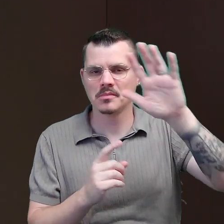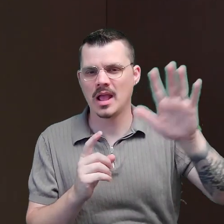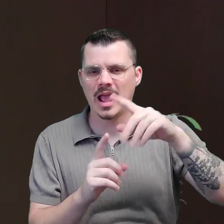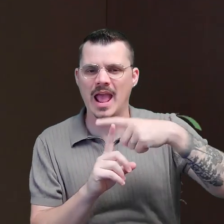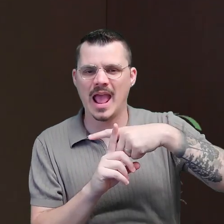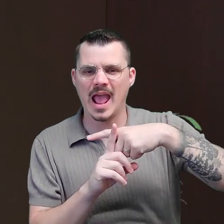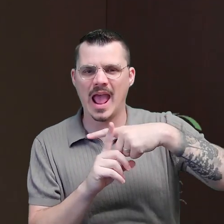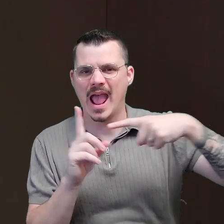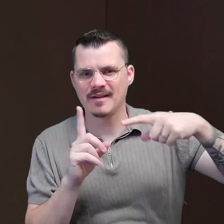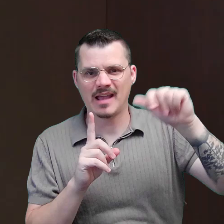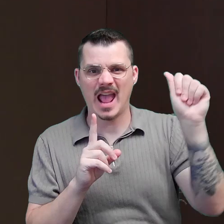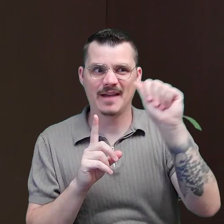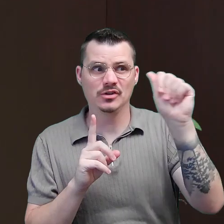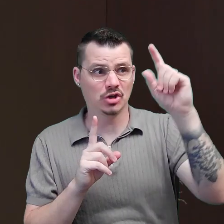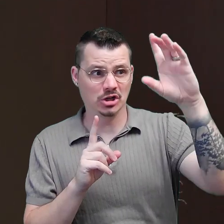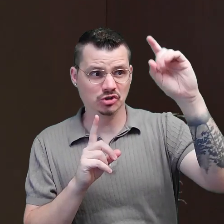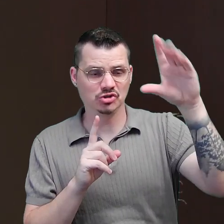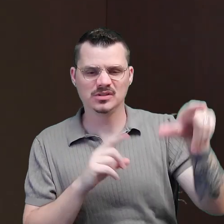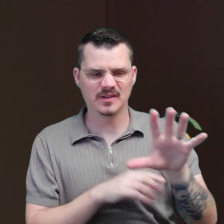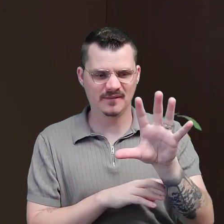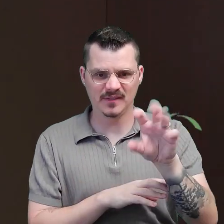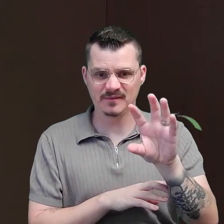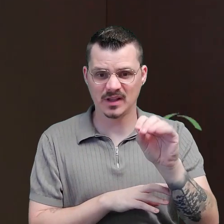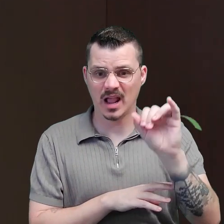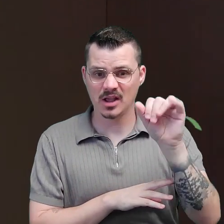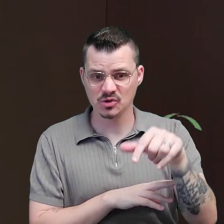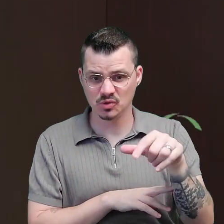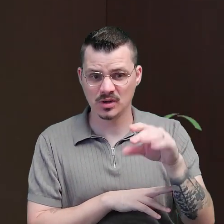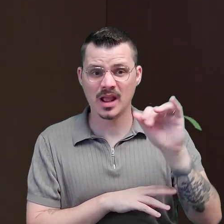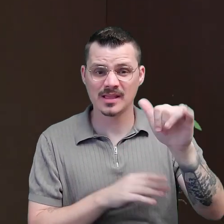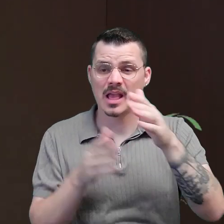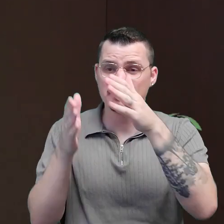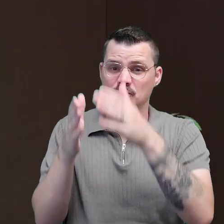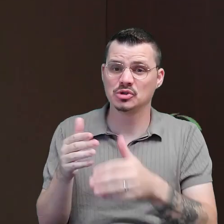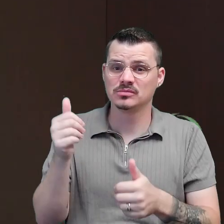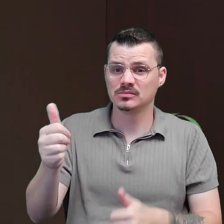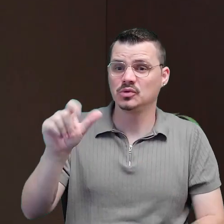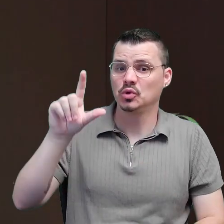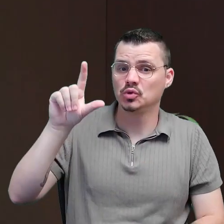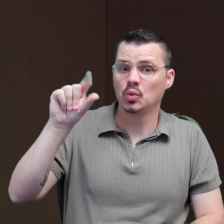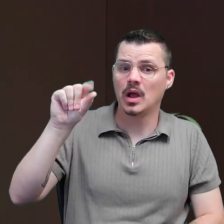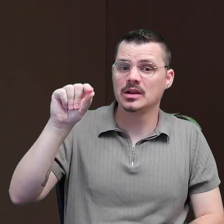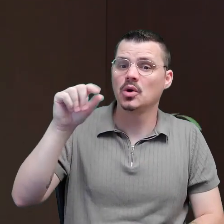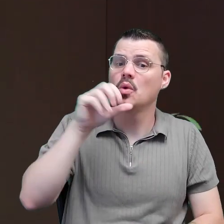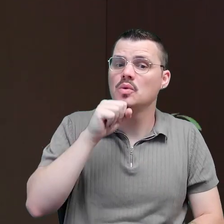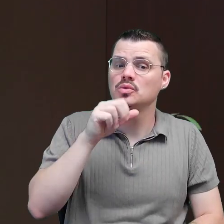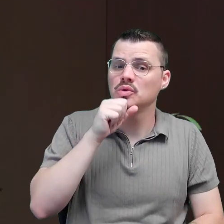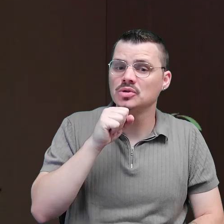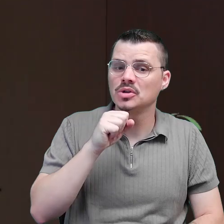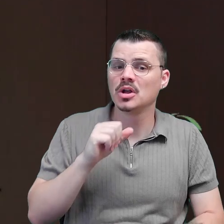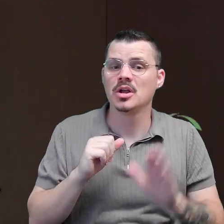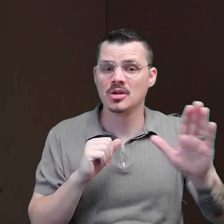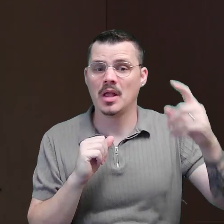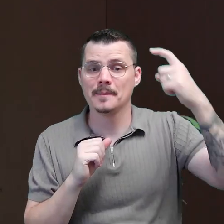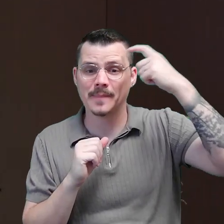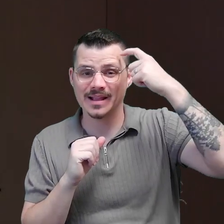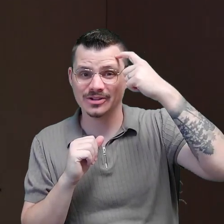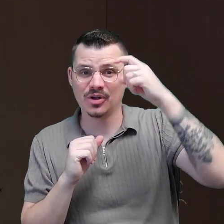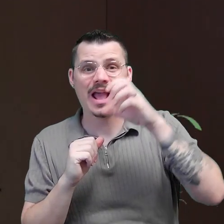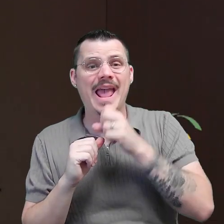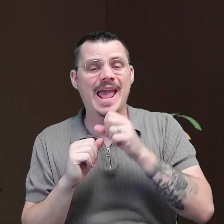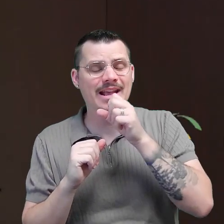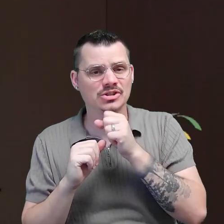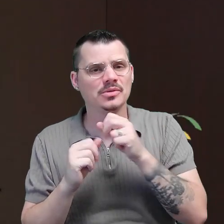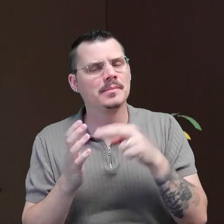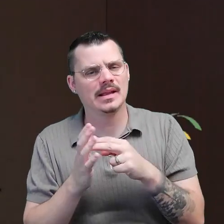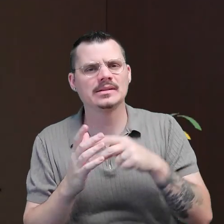be about half of average, and that person is 20 years old, their mental age